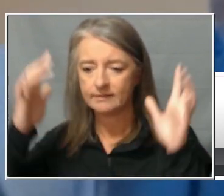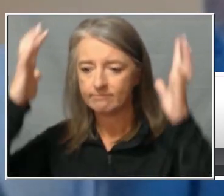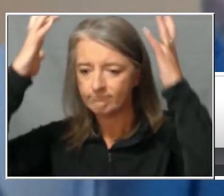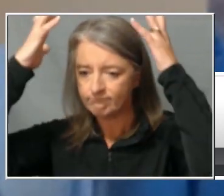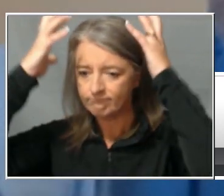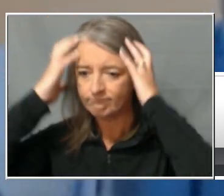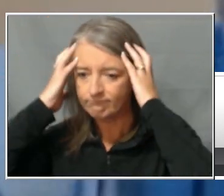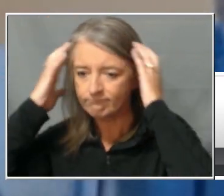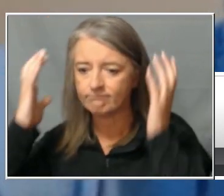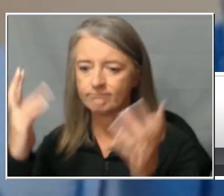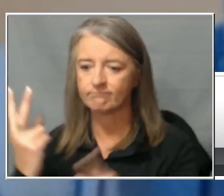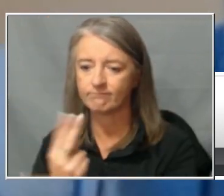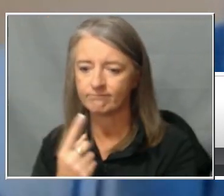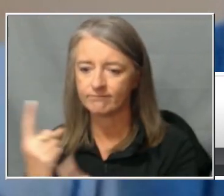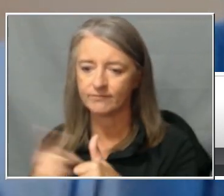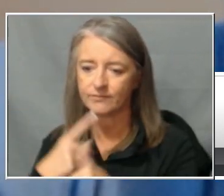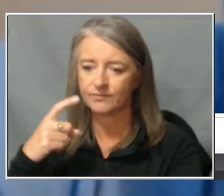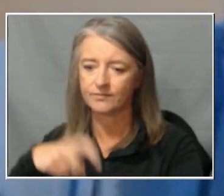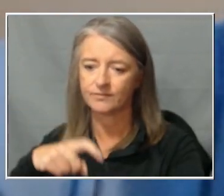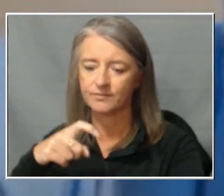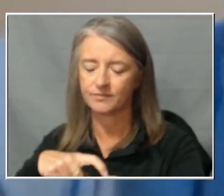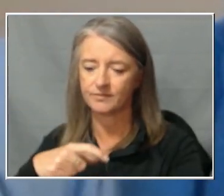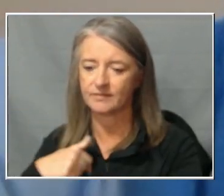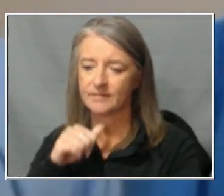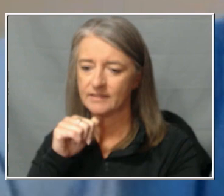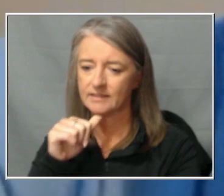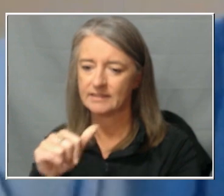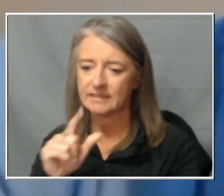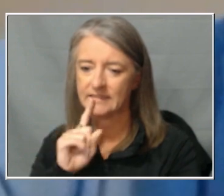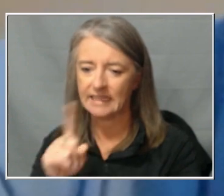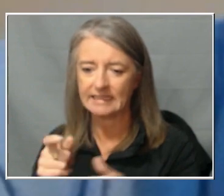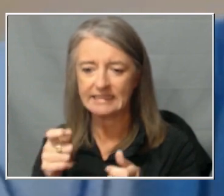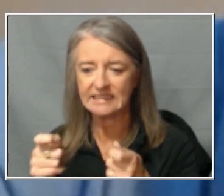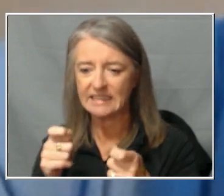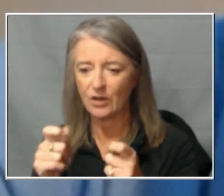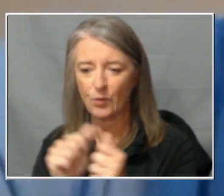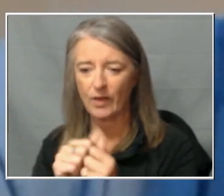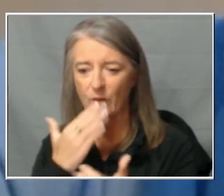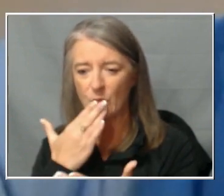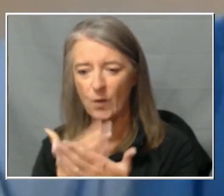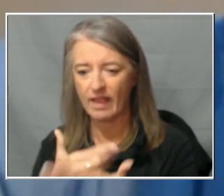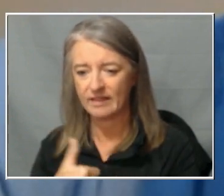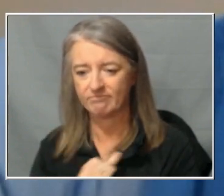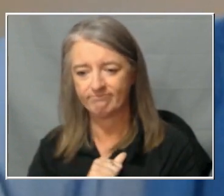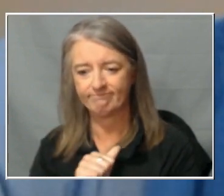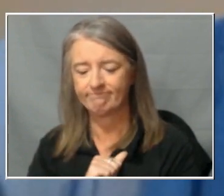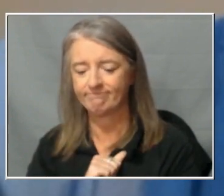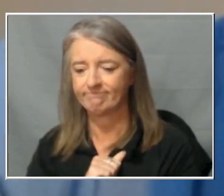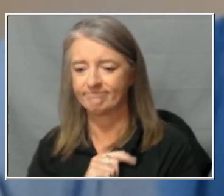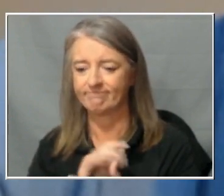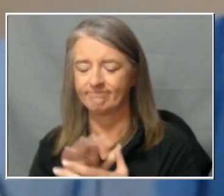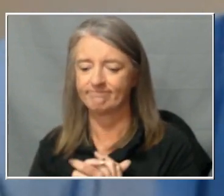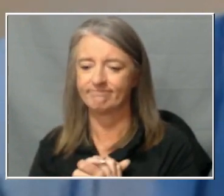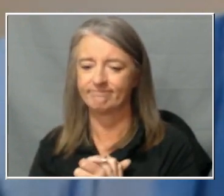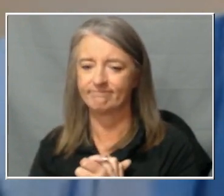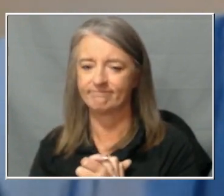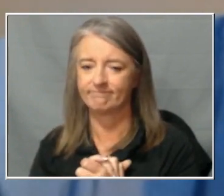on for that first time, and I didn't deal with it all that well. It was